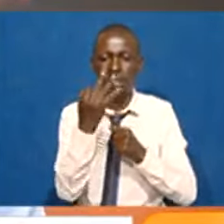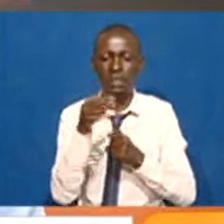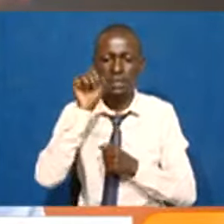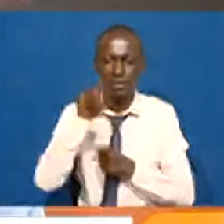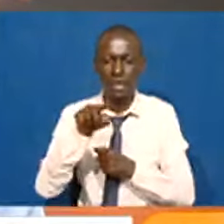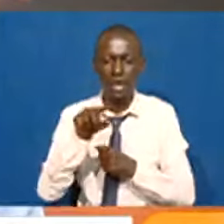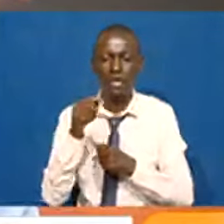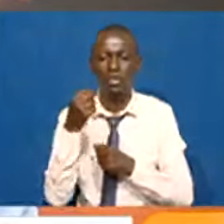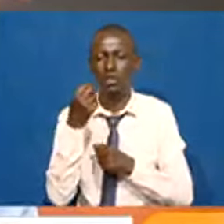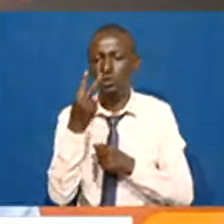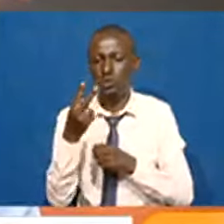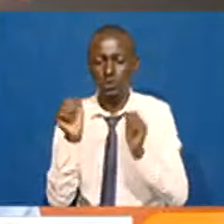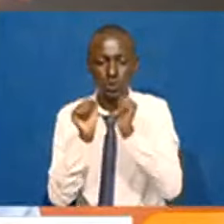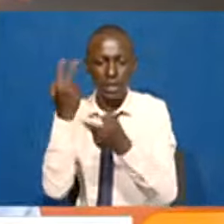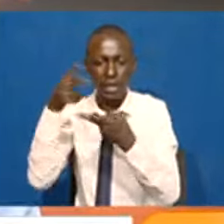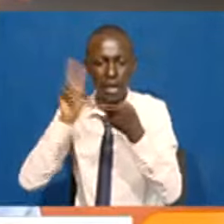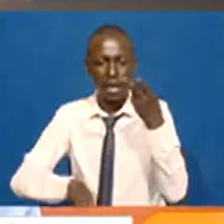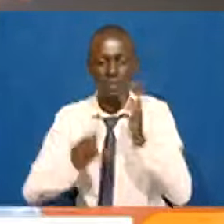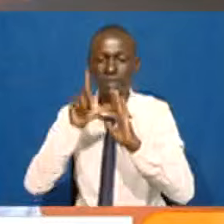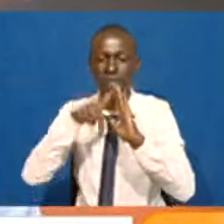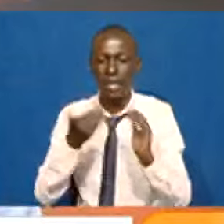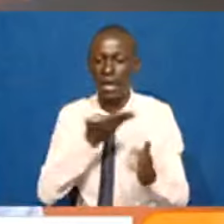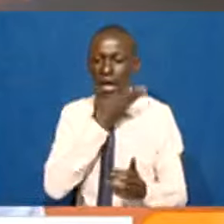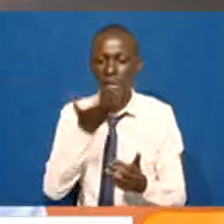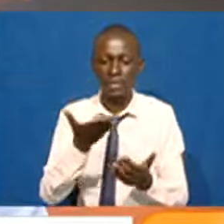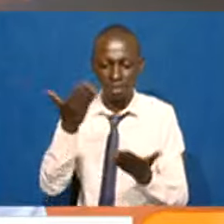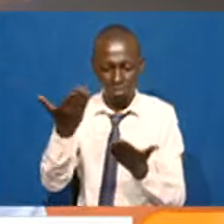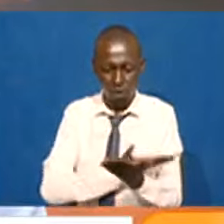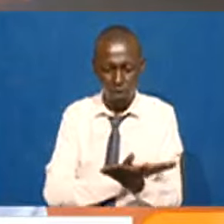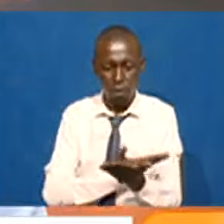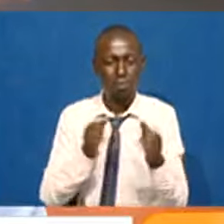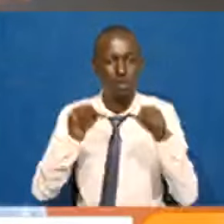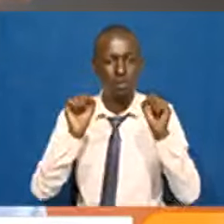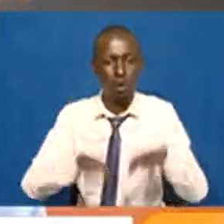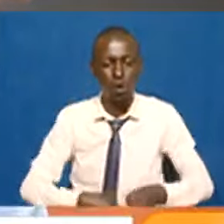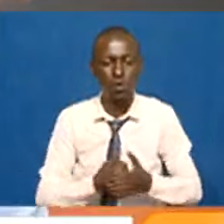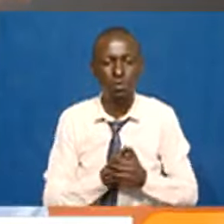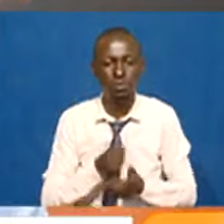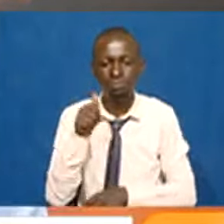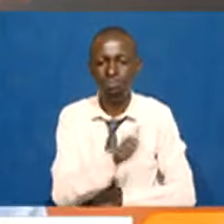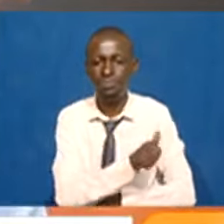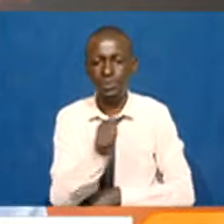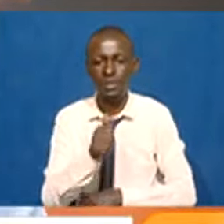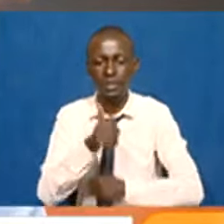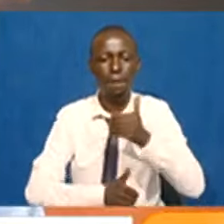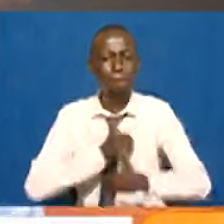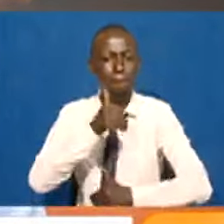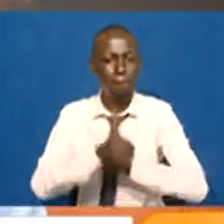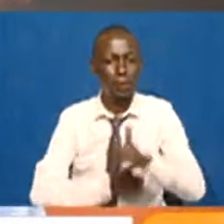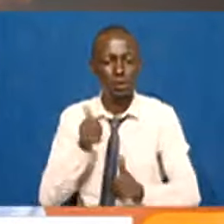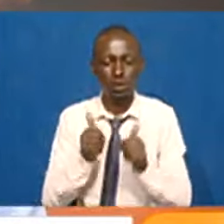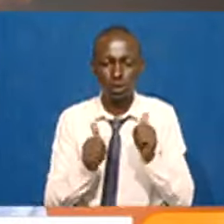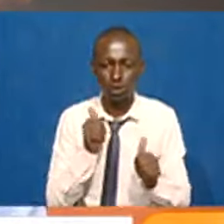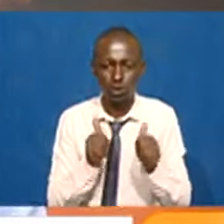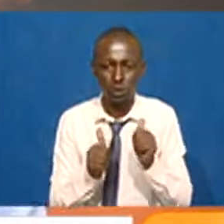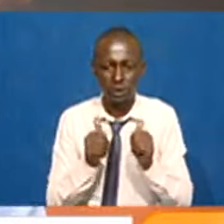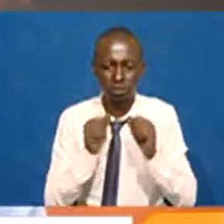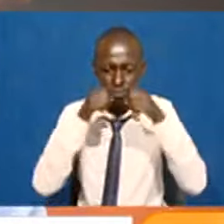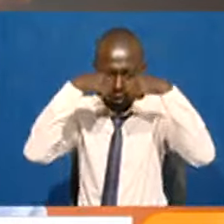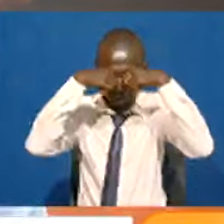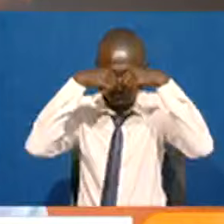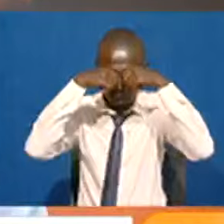*483*210#, and then you start filling the form. Okay. Another process is you can go to Google Play